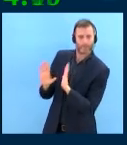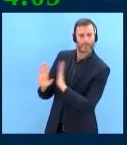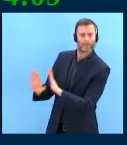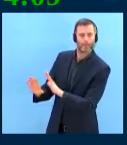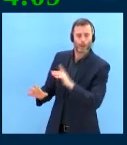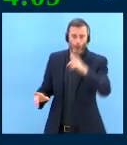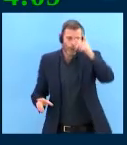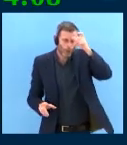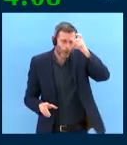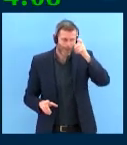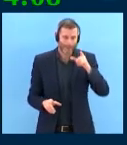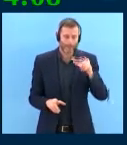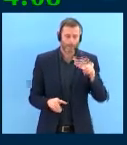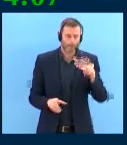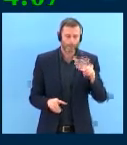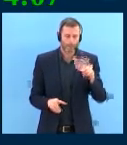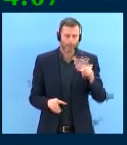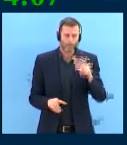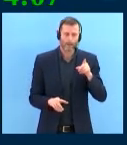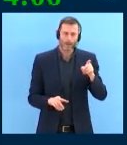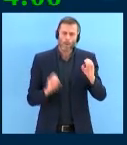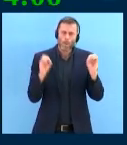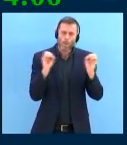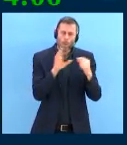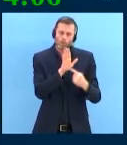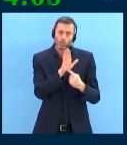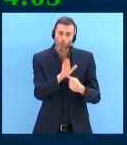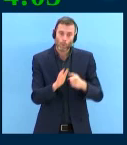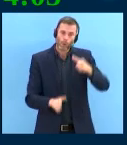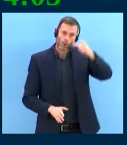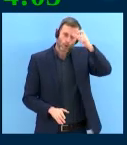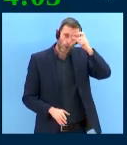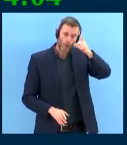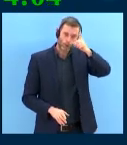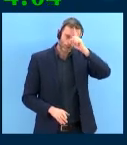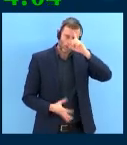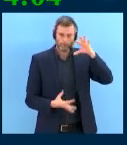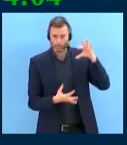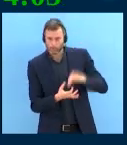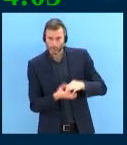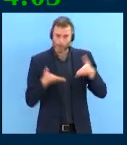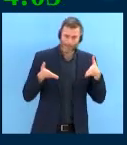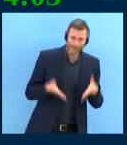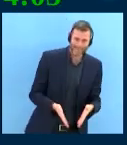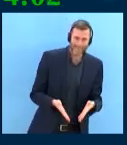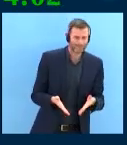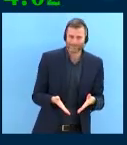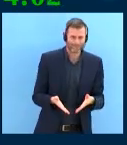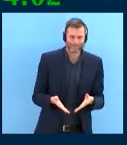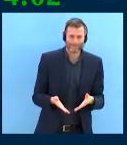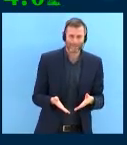solely through the lens of migration and economic utility. The story of the guest worker remains the central